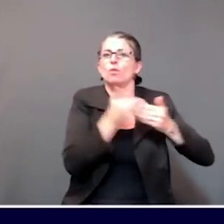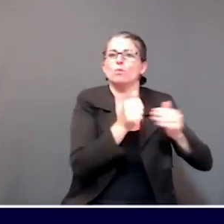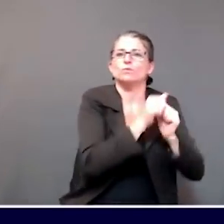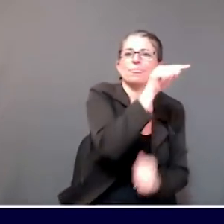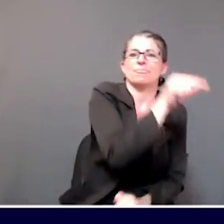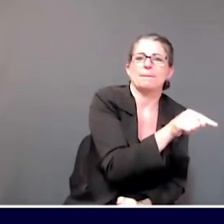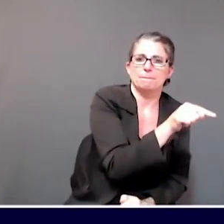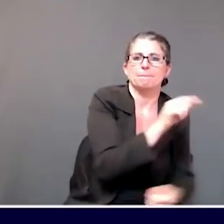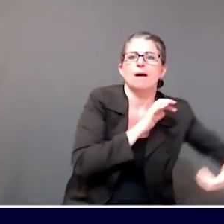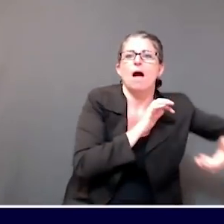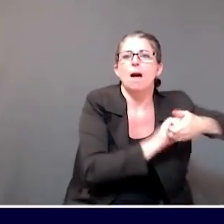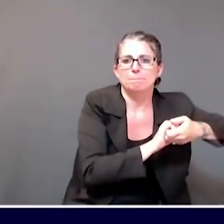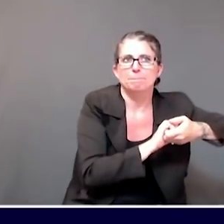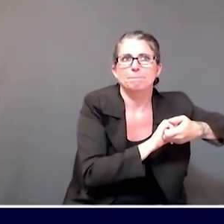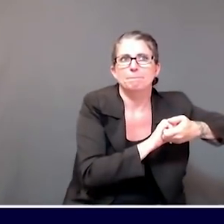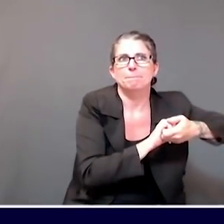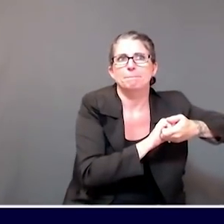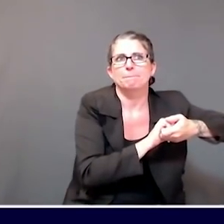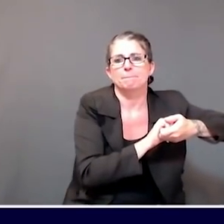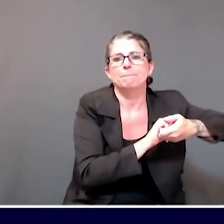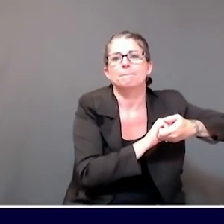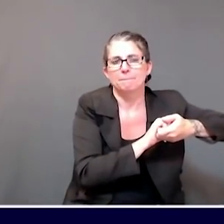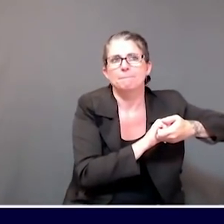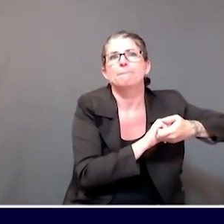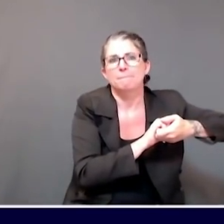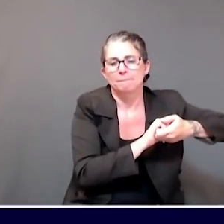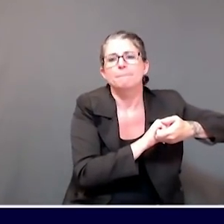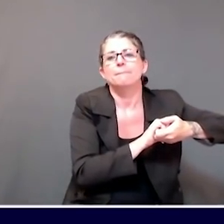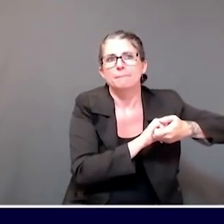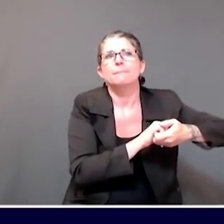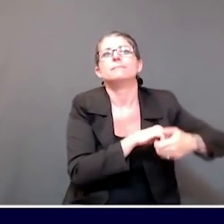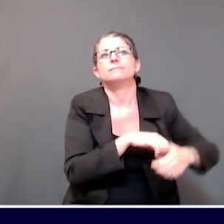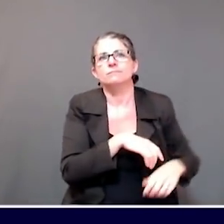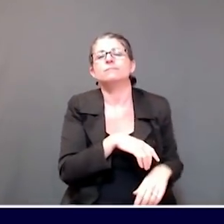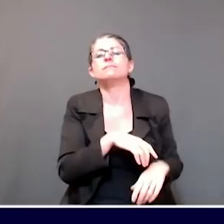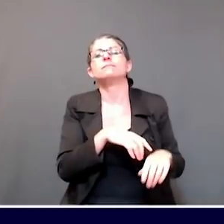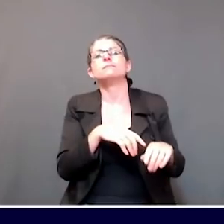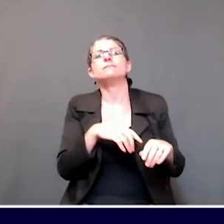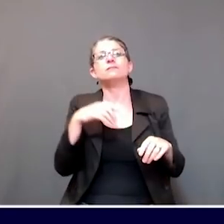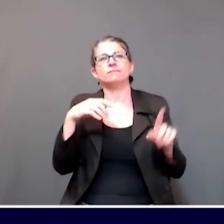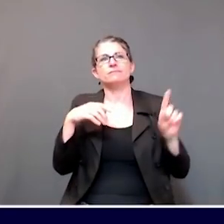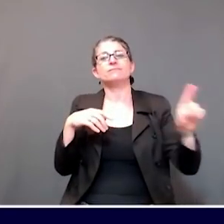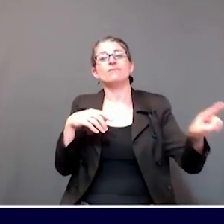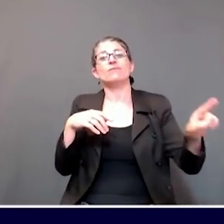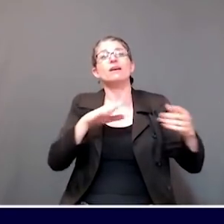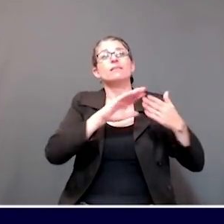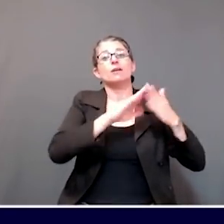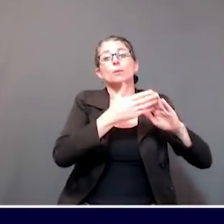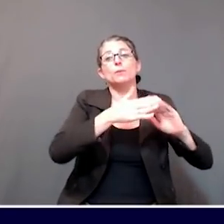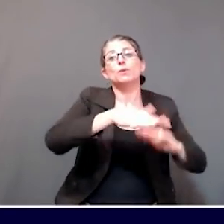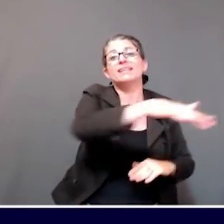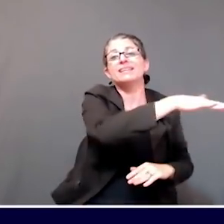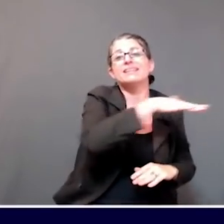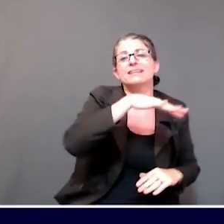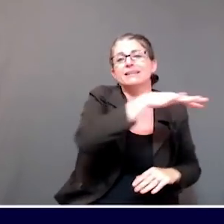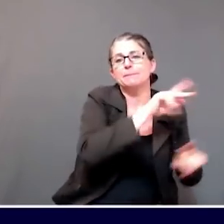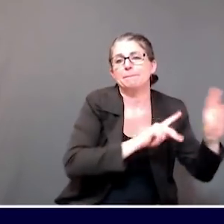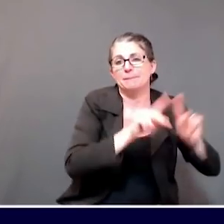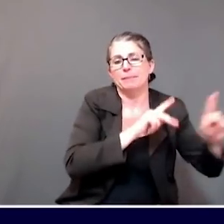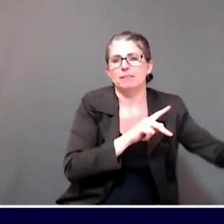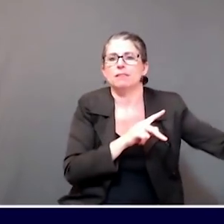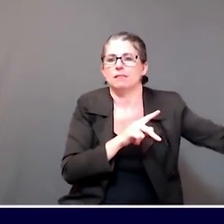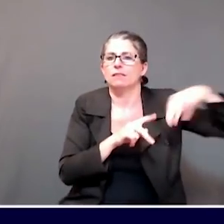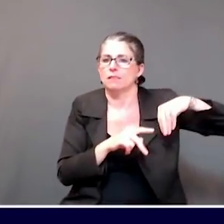different communities who are affected by COVID-19, in recognition of the fact that those folks often know what's best, how best